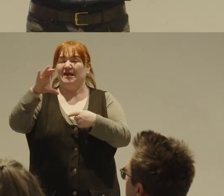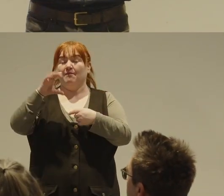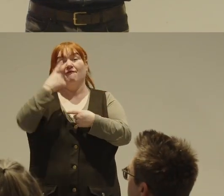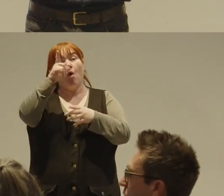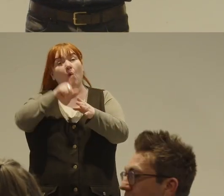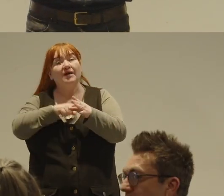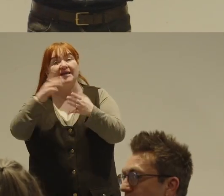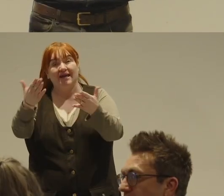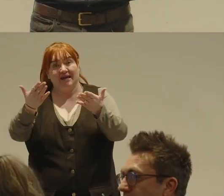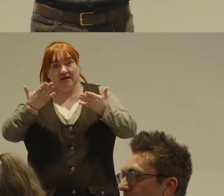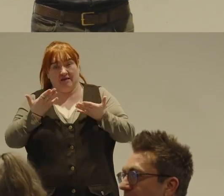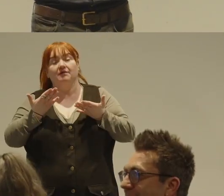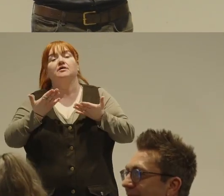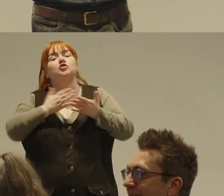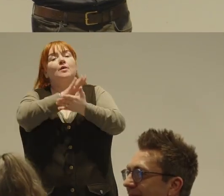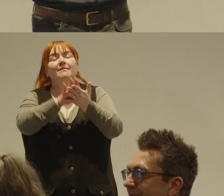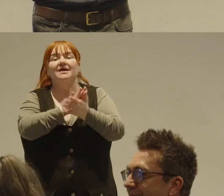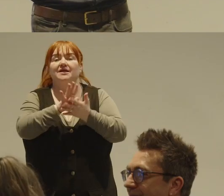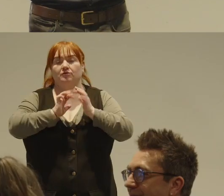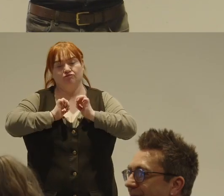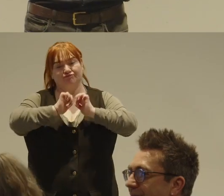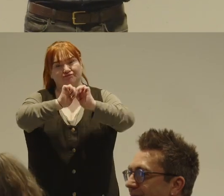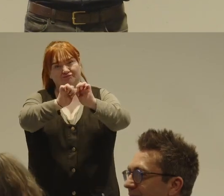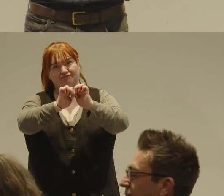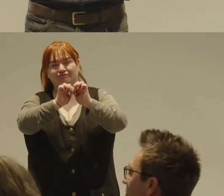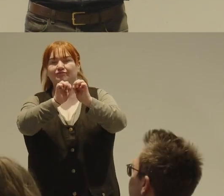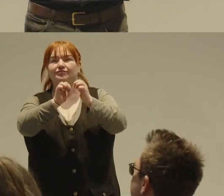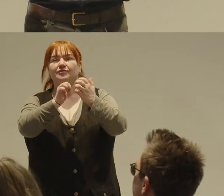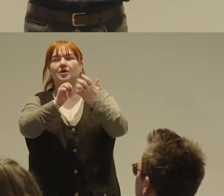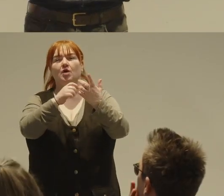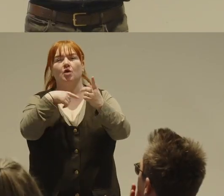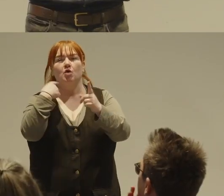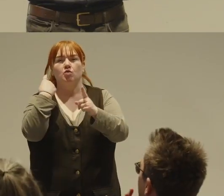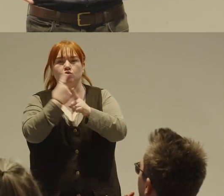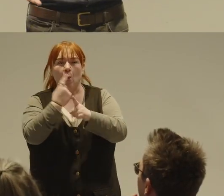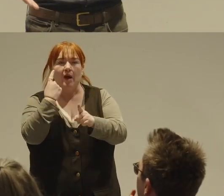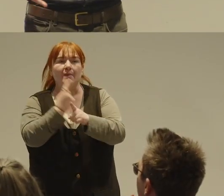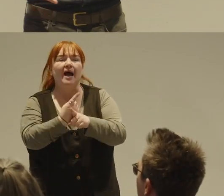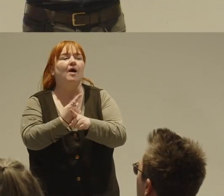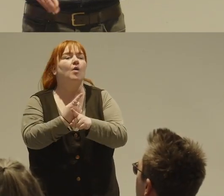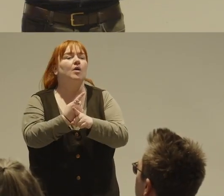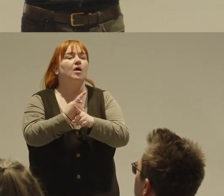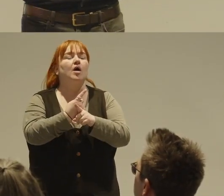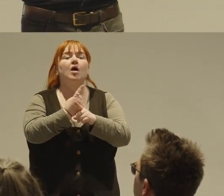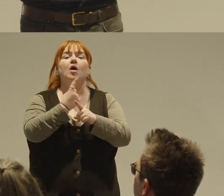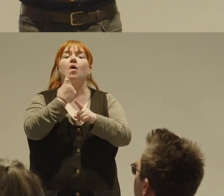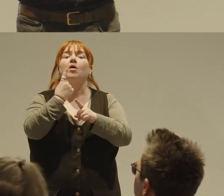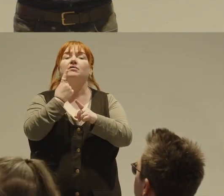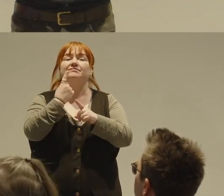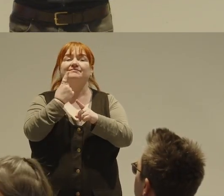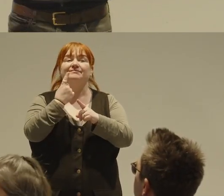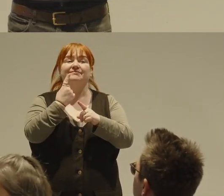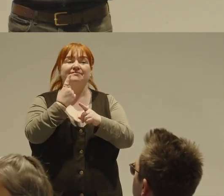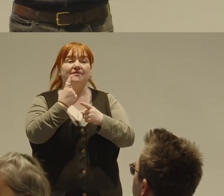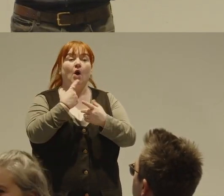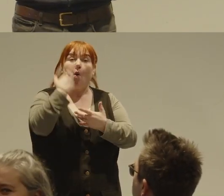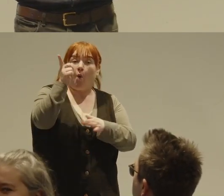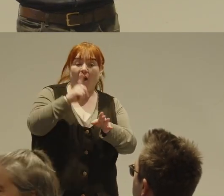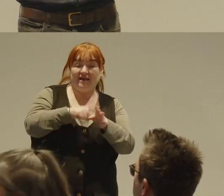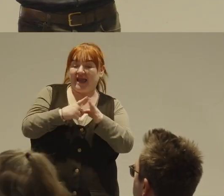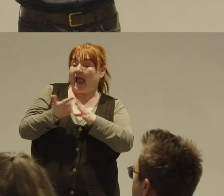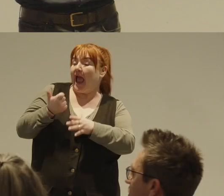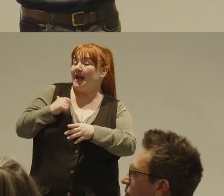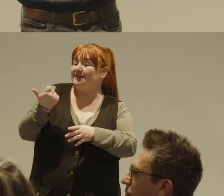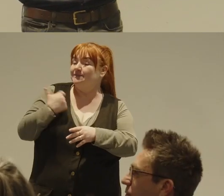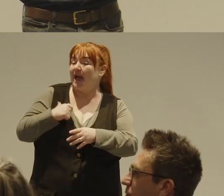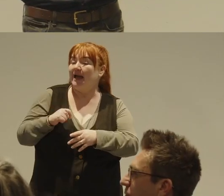So you make the case that in a normal year or in the coming year, I will earn this much